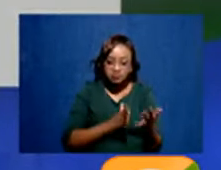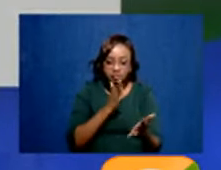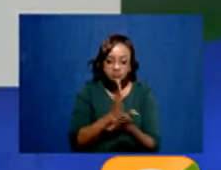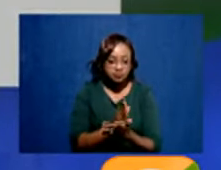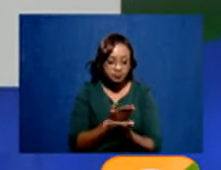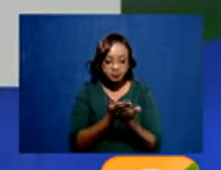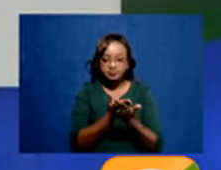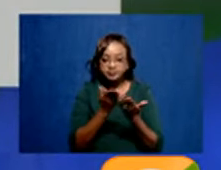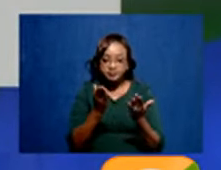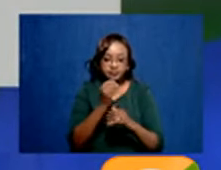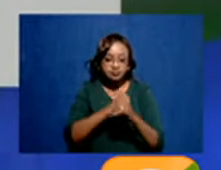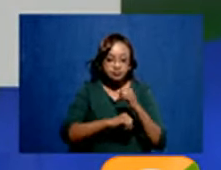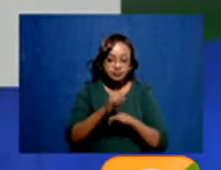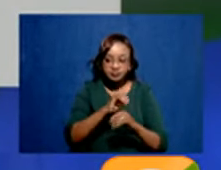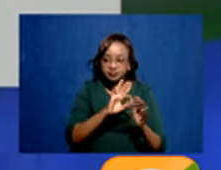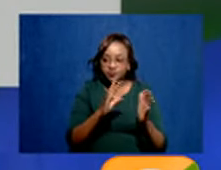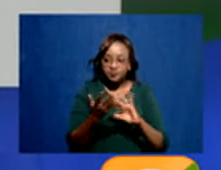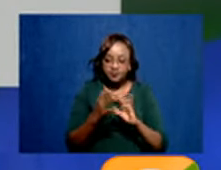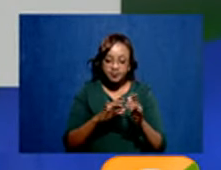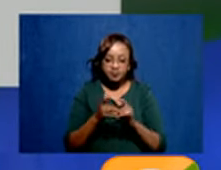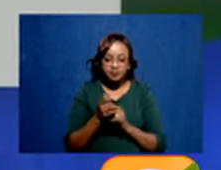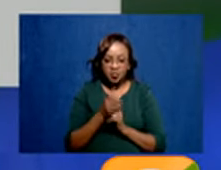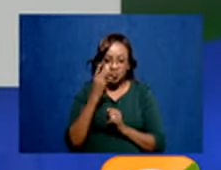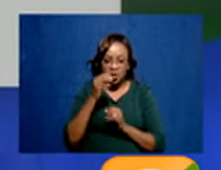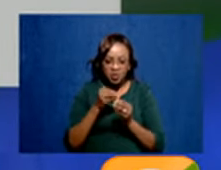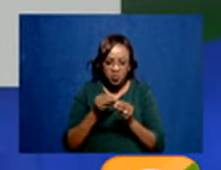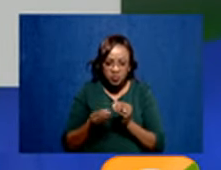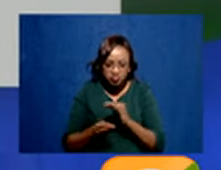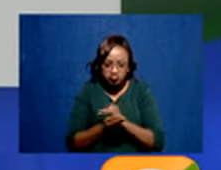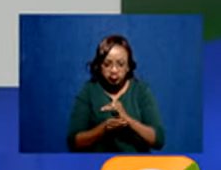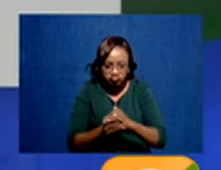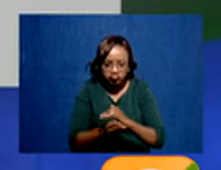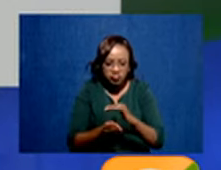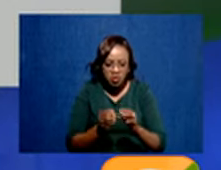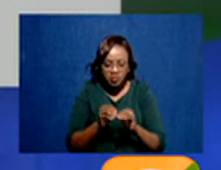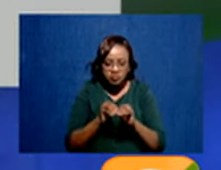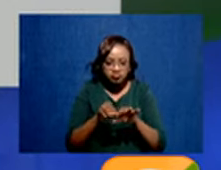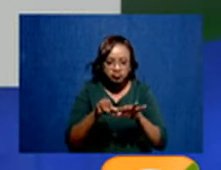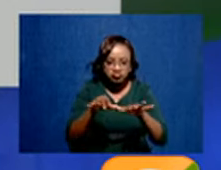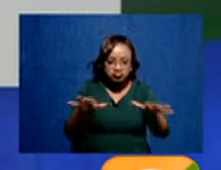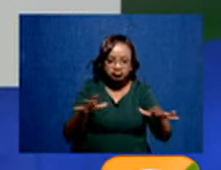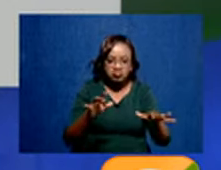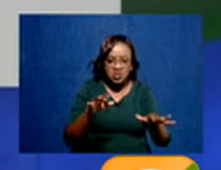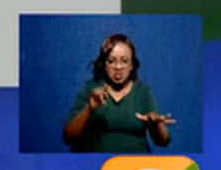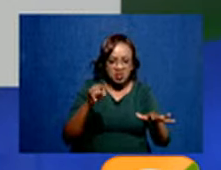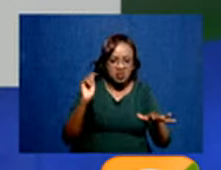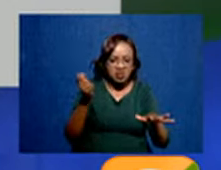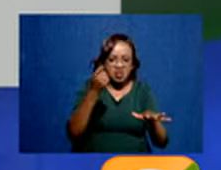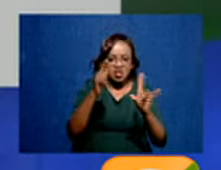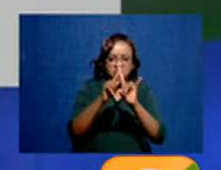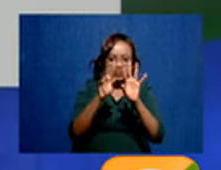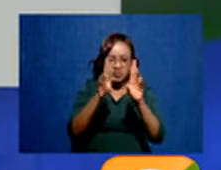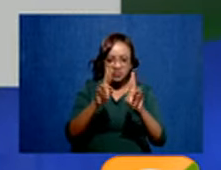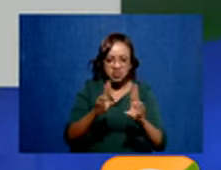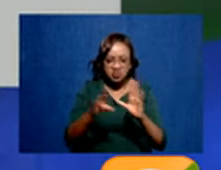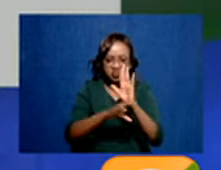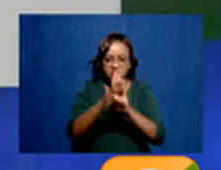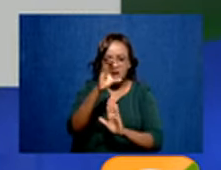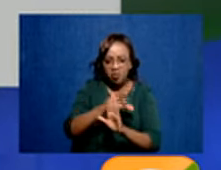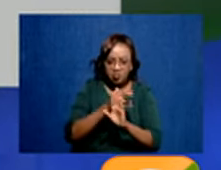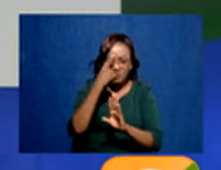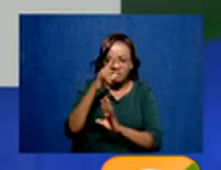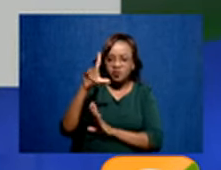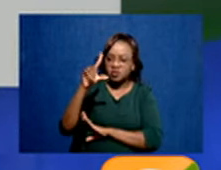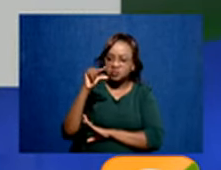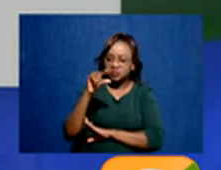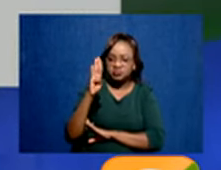they are taking on sneaking of the LGBTQ agenda into the Kenyan and international curriculum. The Ministry of